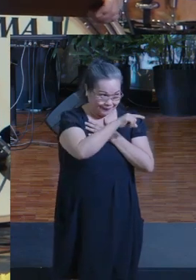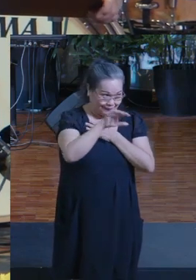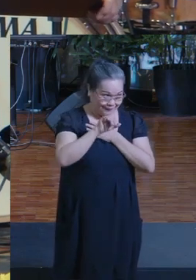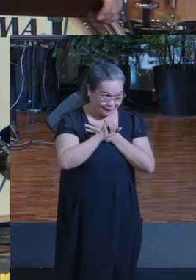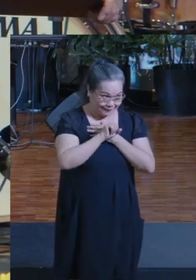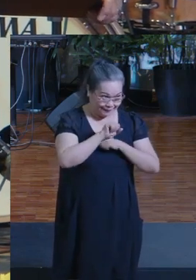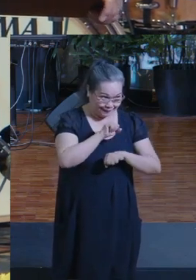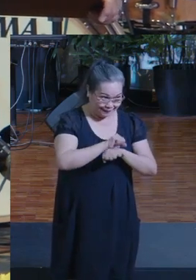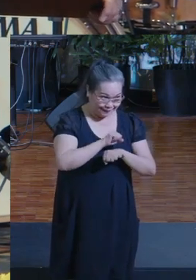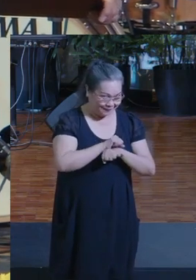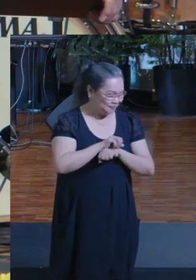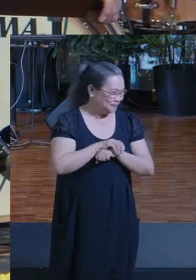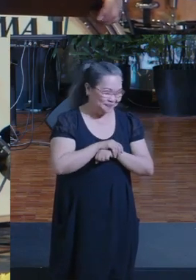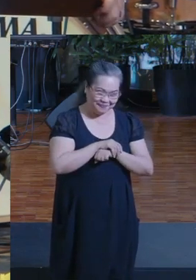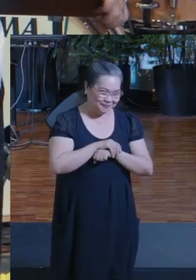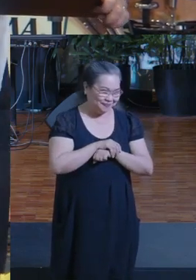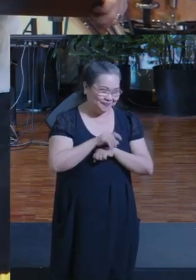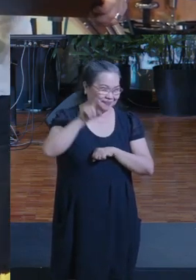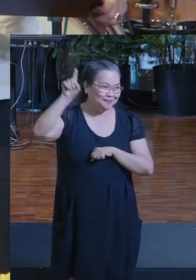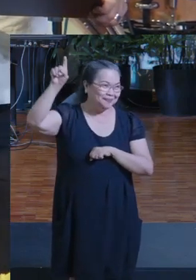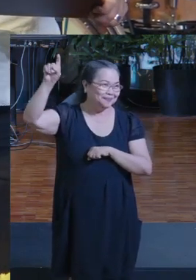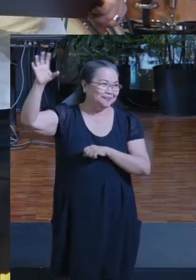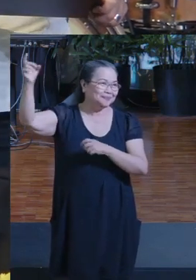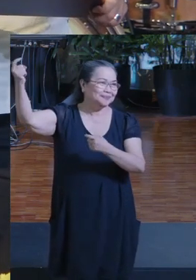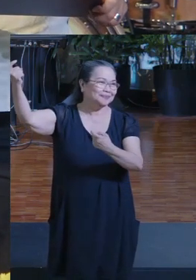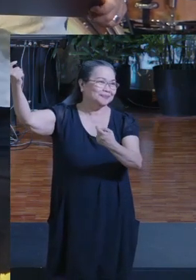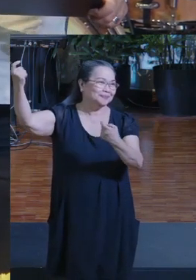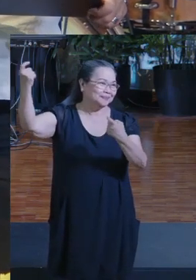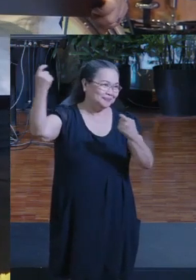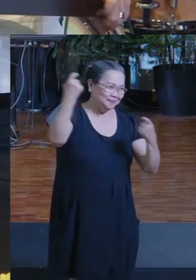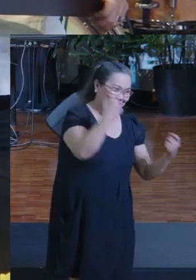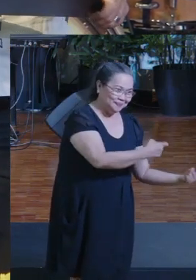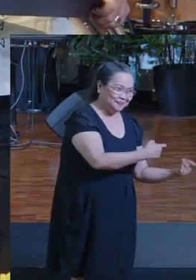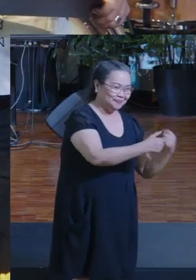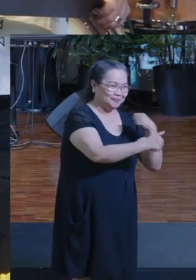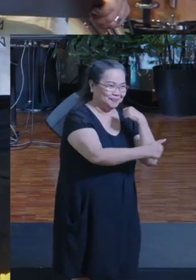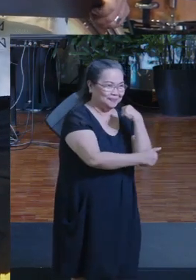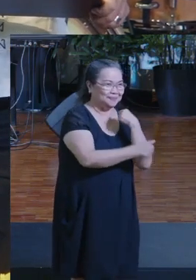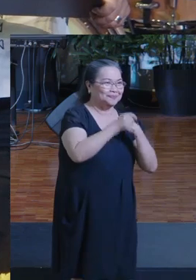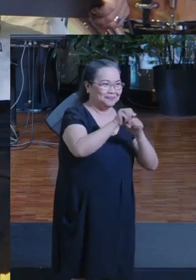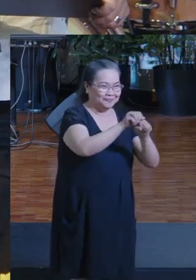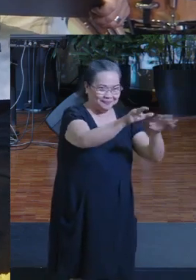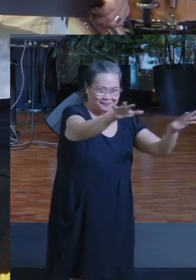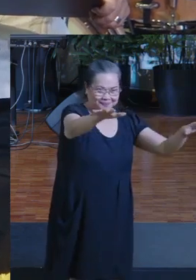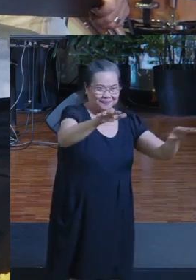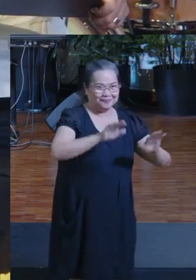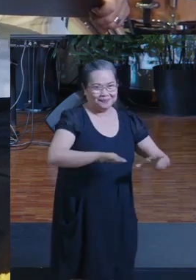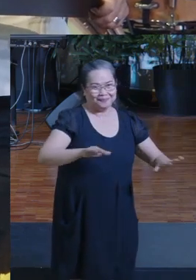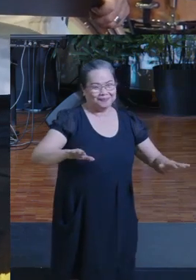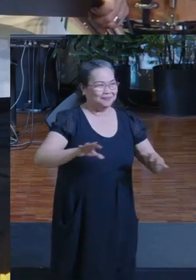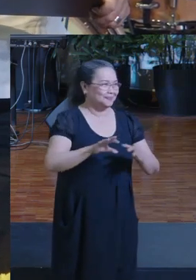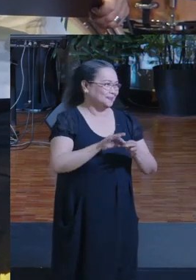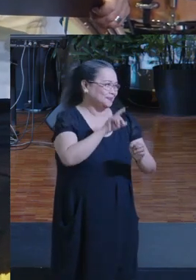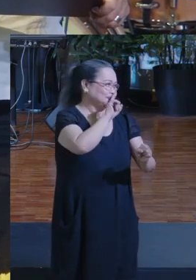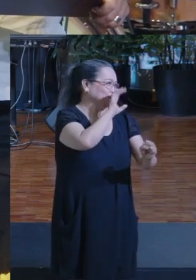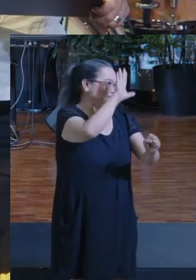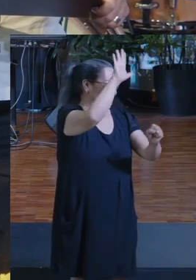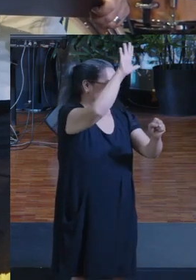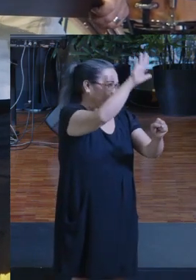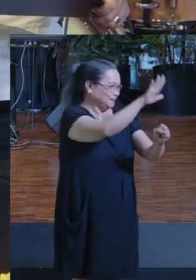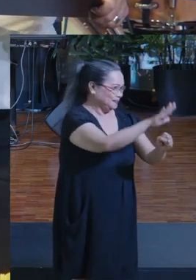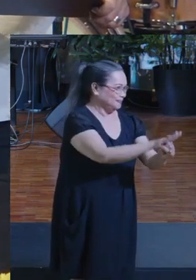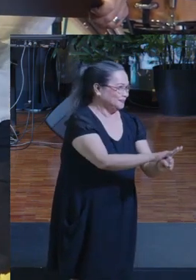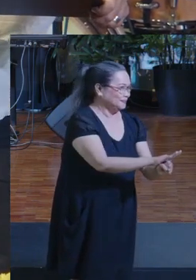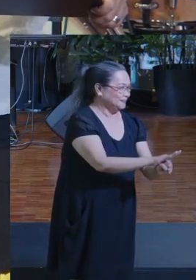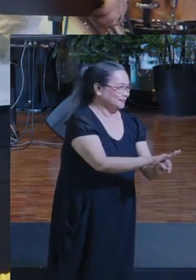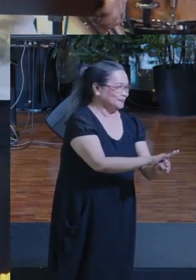God graciously gave it to Abraham by promise. Ang promise po,